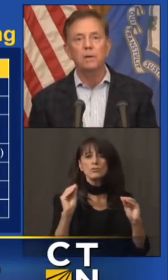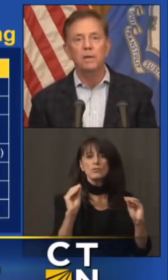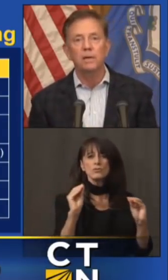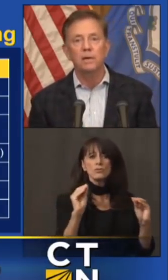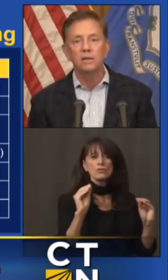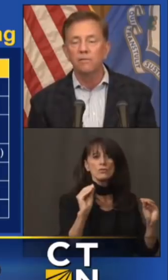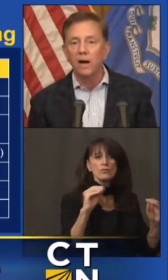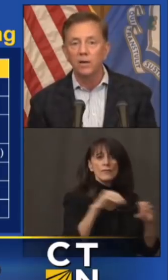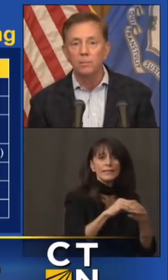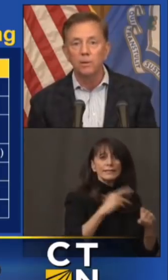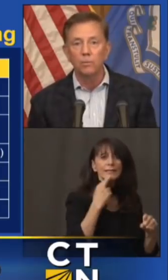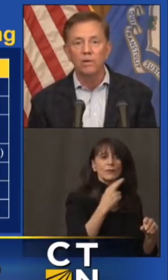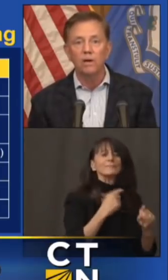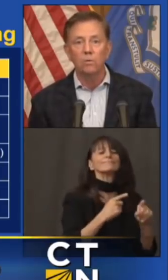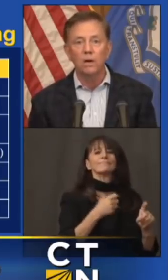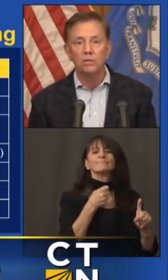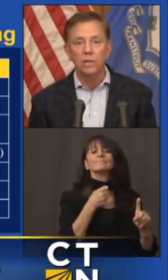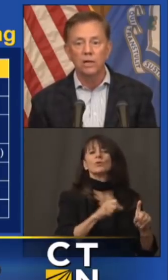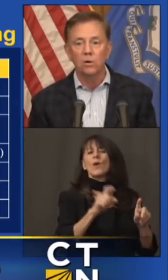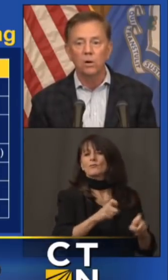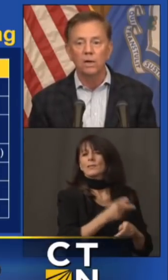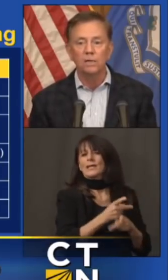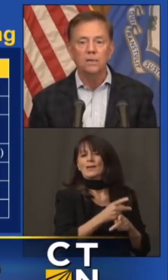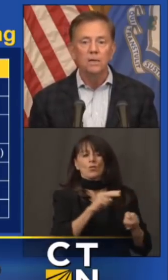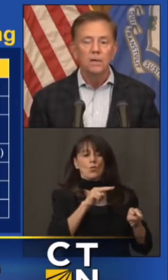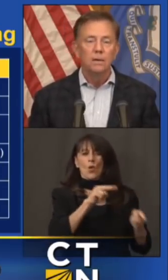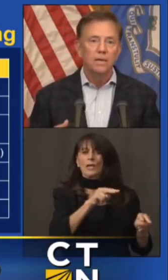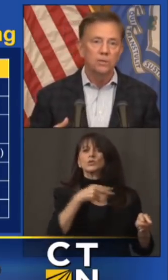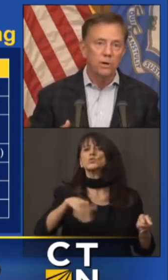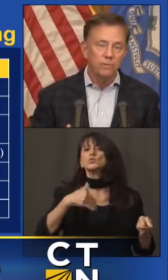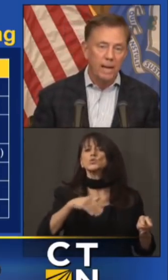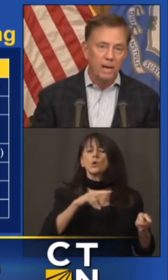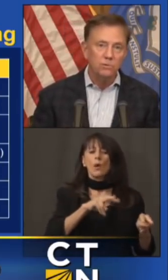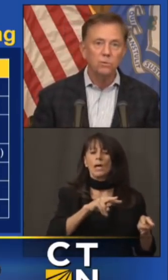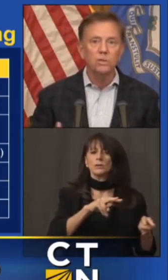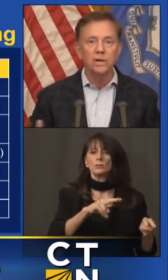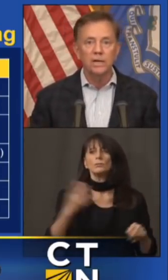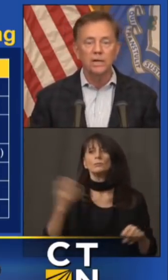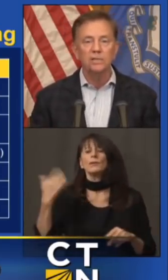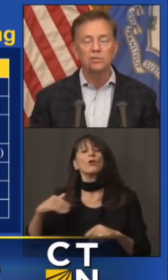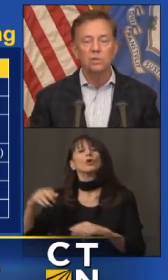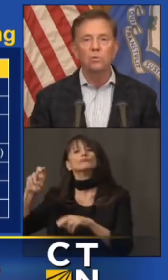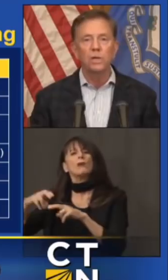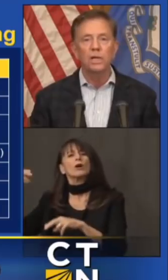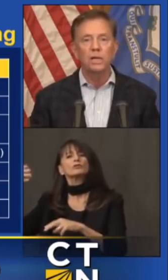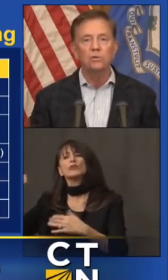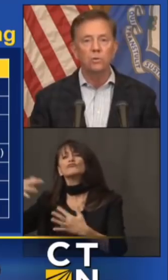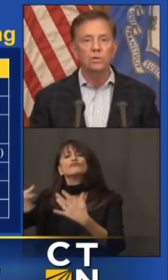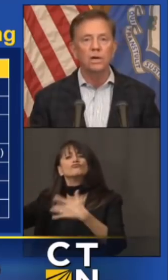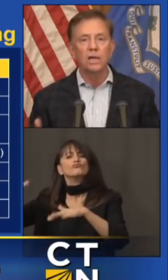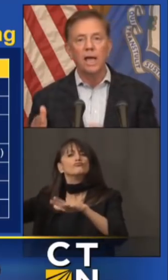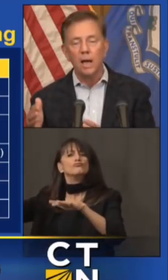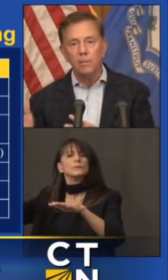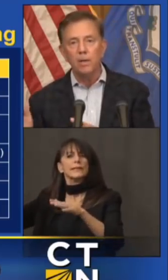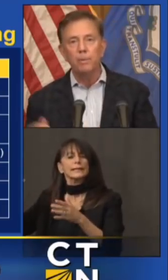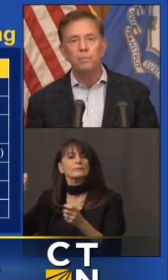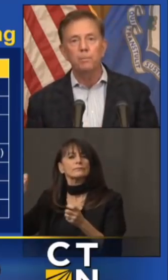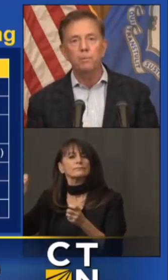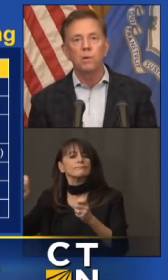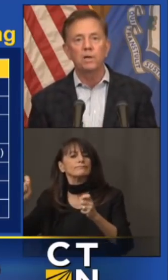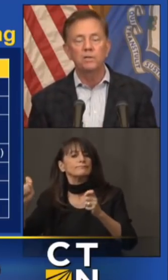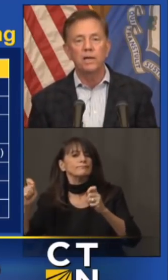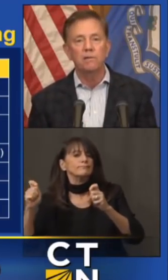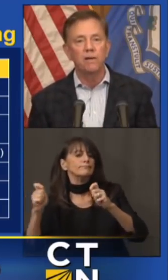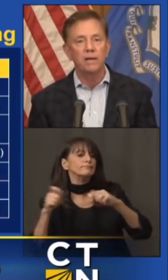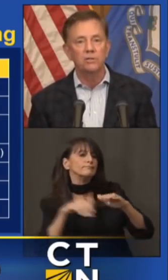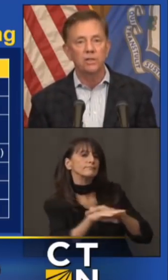going to be the variable that we've got to watch like a hawk. It's going from outdoor dining slowly to indoor dining. How many people